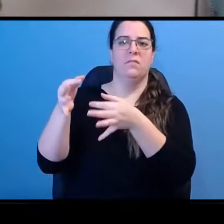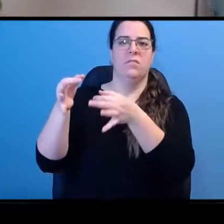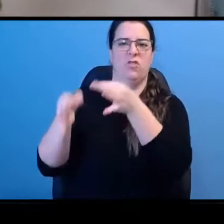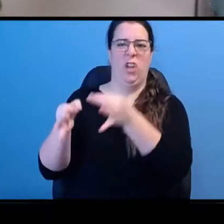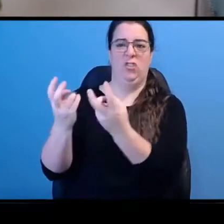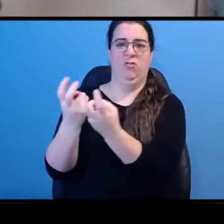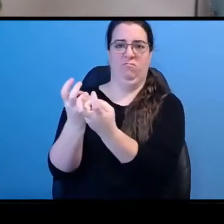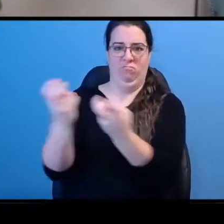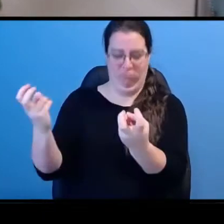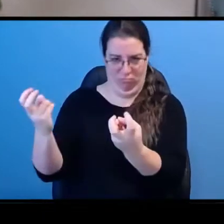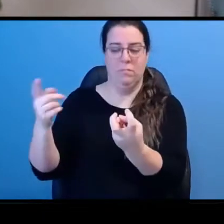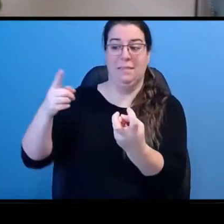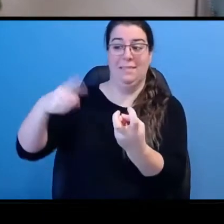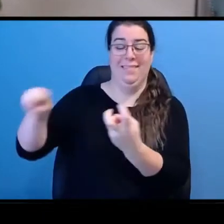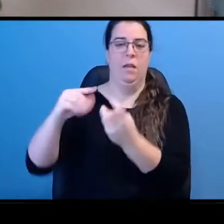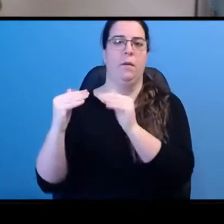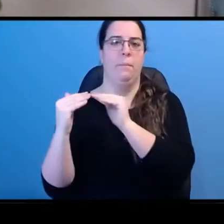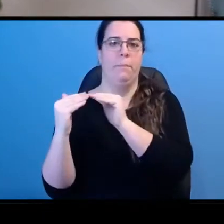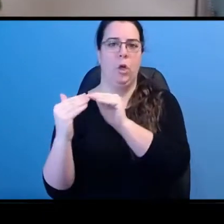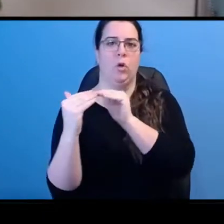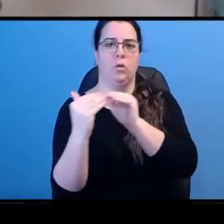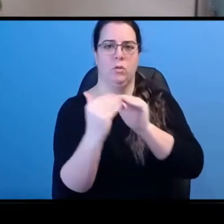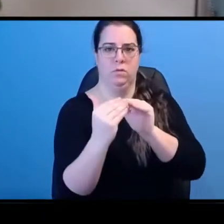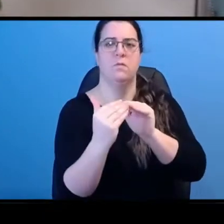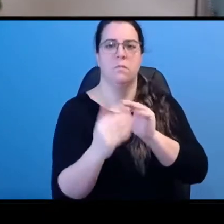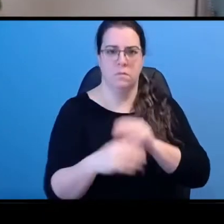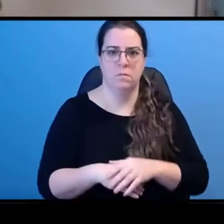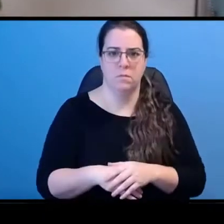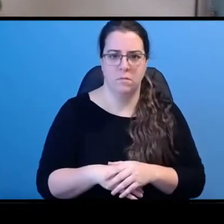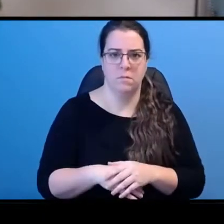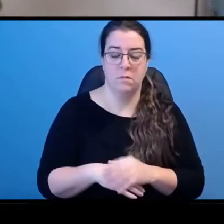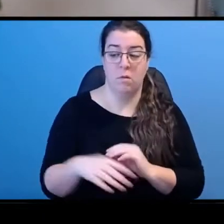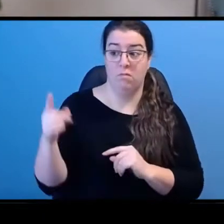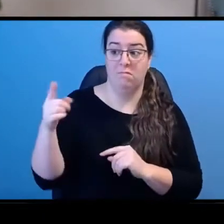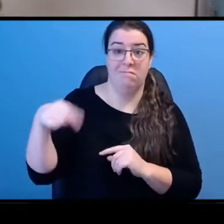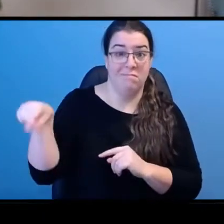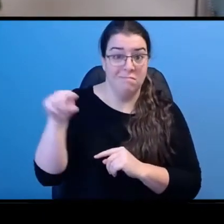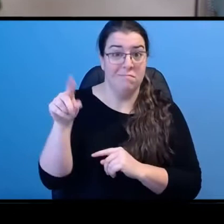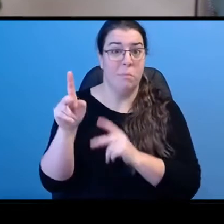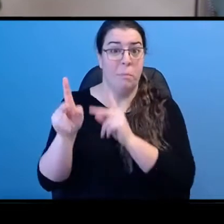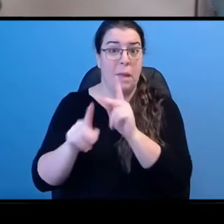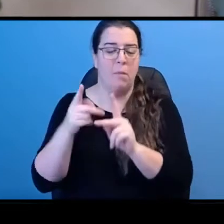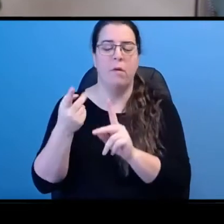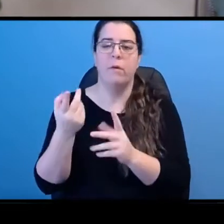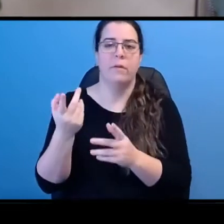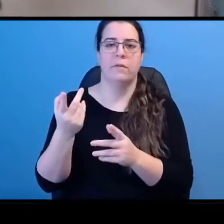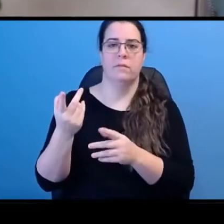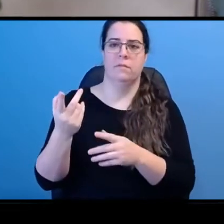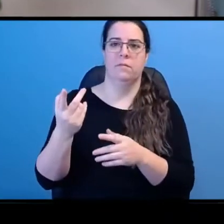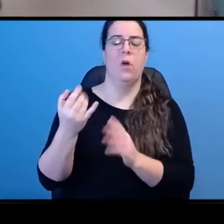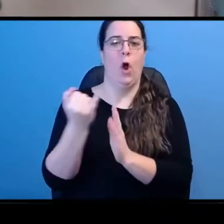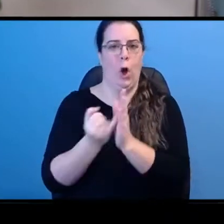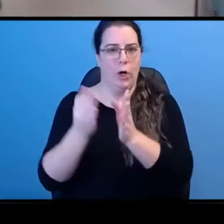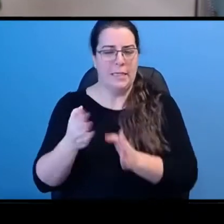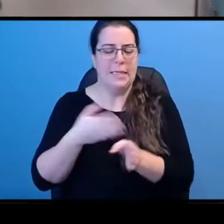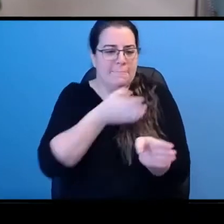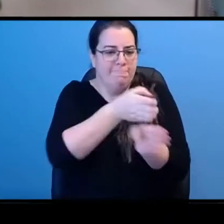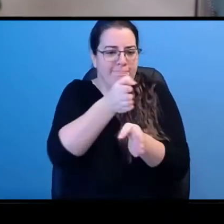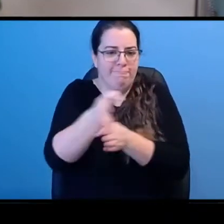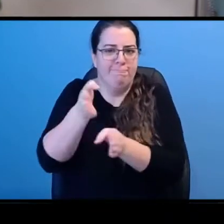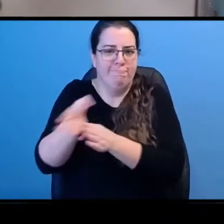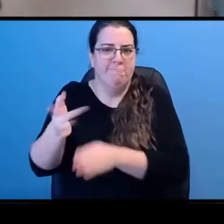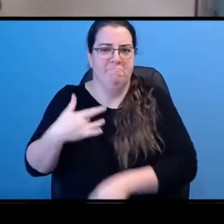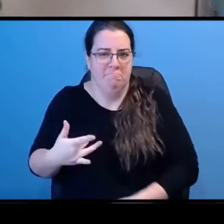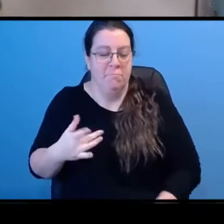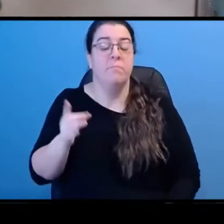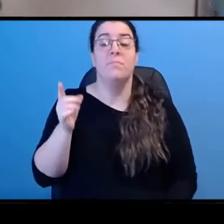And these members of the jury will come from, sometimes, if it's a national grant, like for the